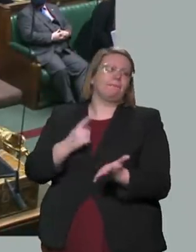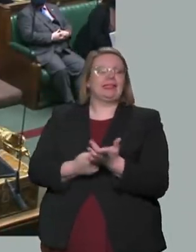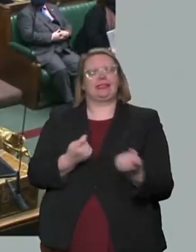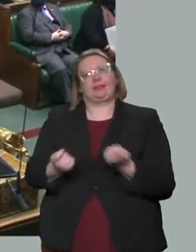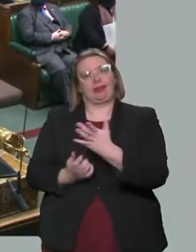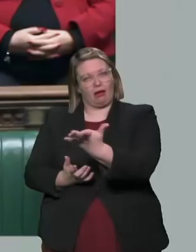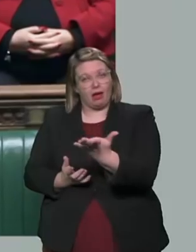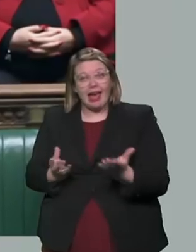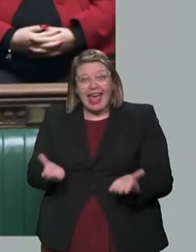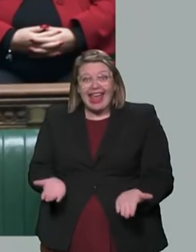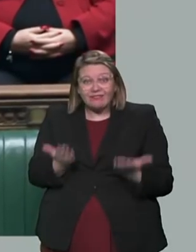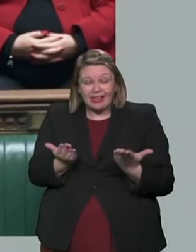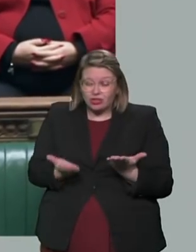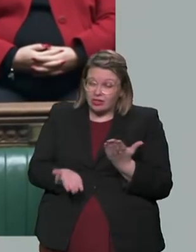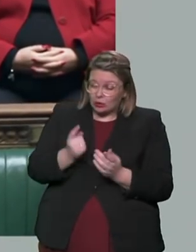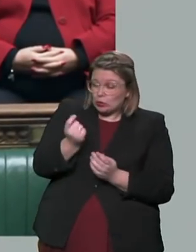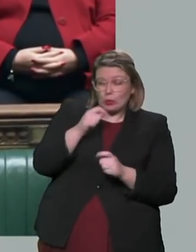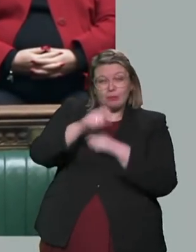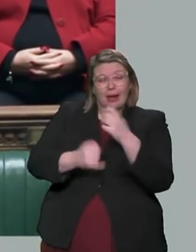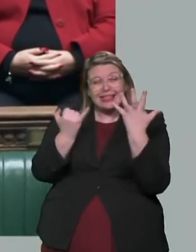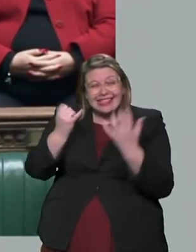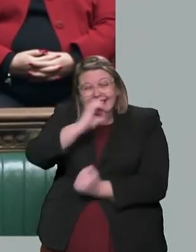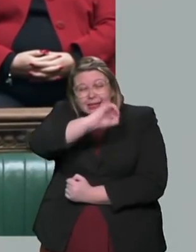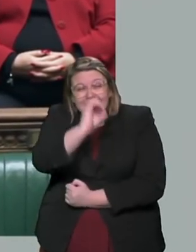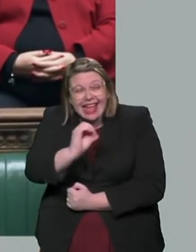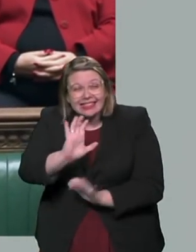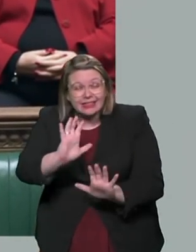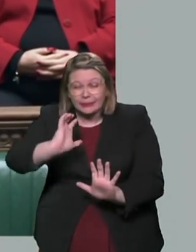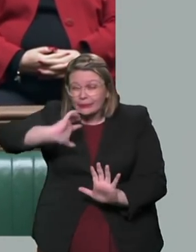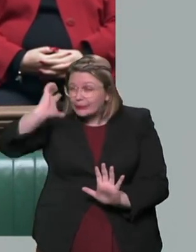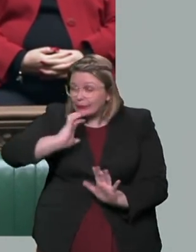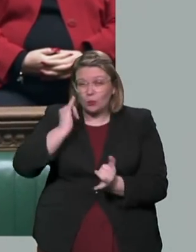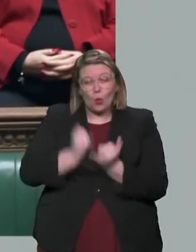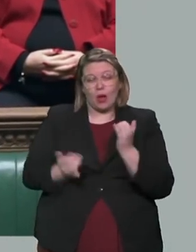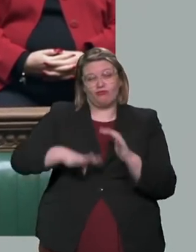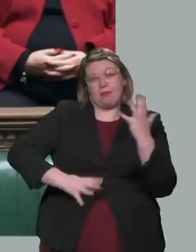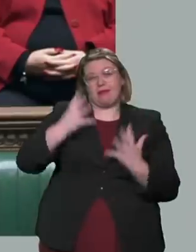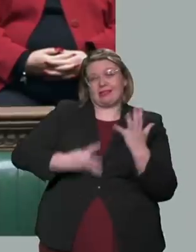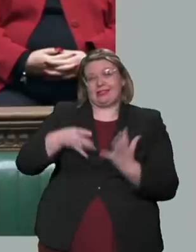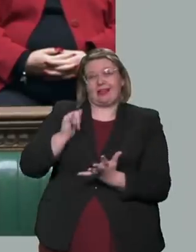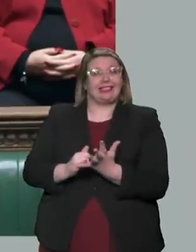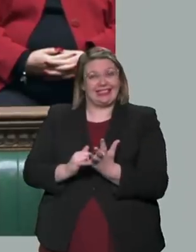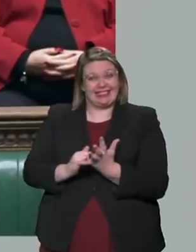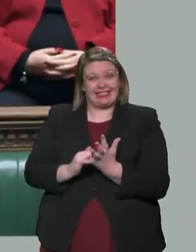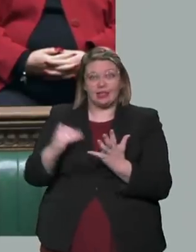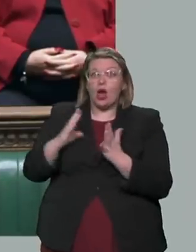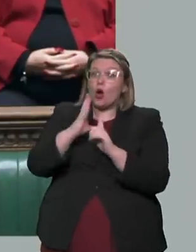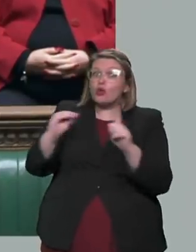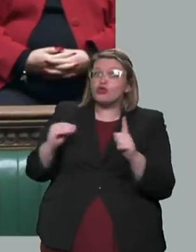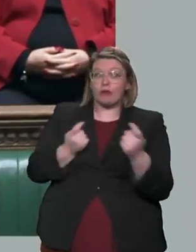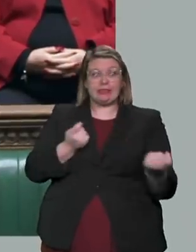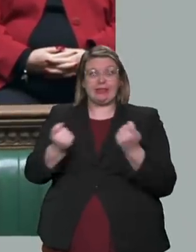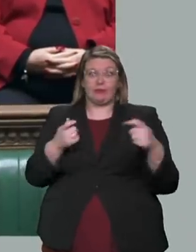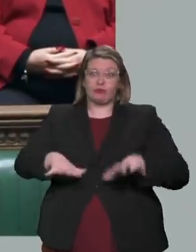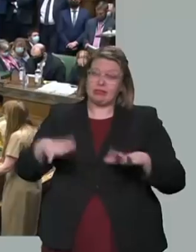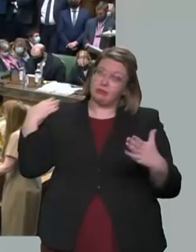hit 6%. That's the highest rate since the early 90s, when the Conservatives have been in power for over a